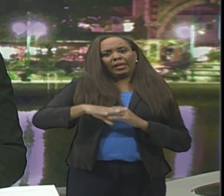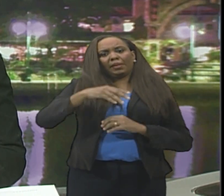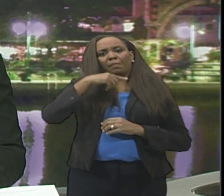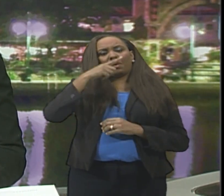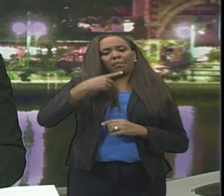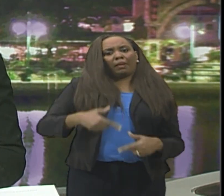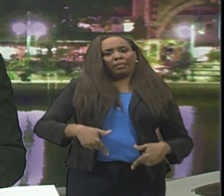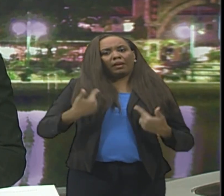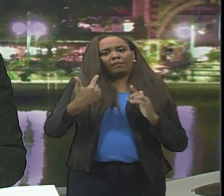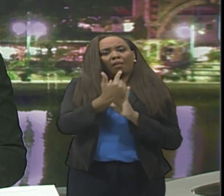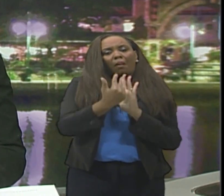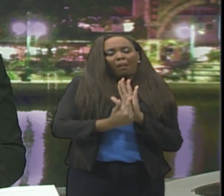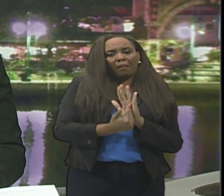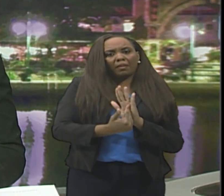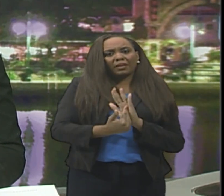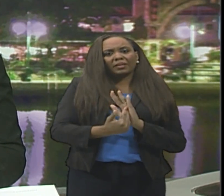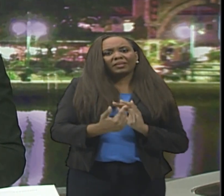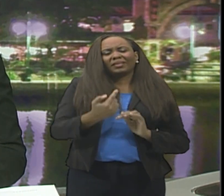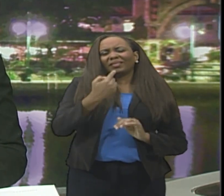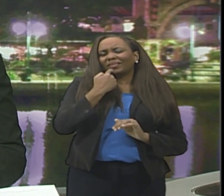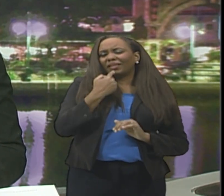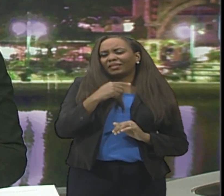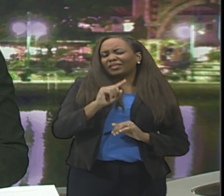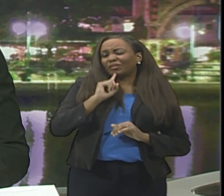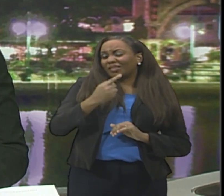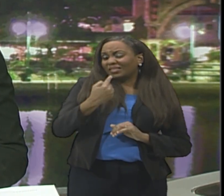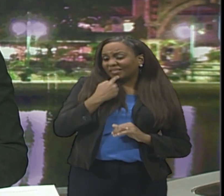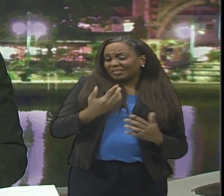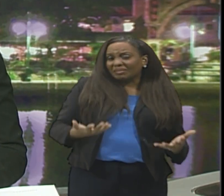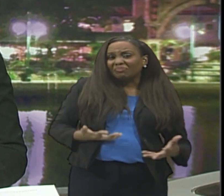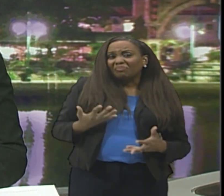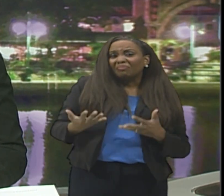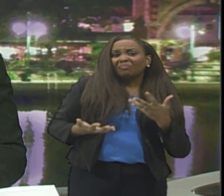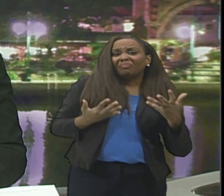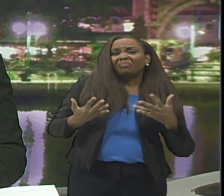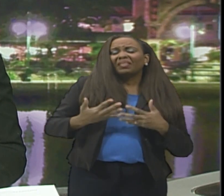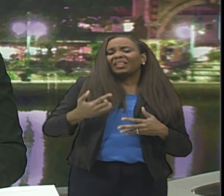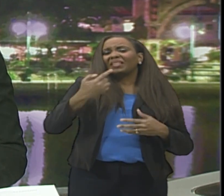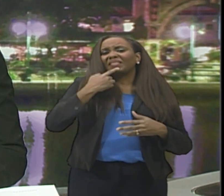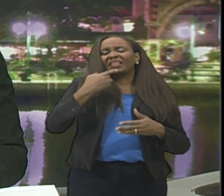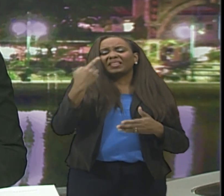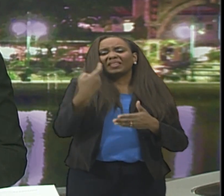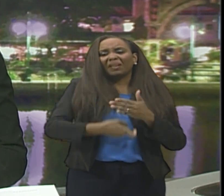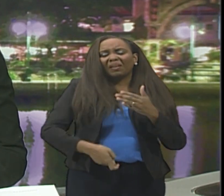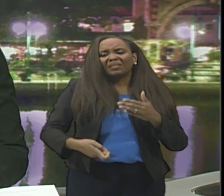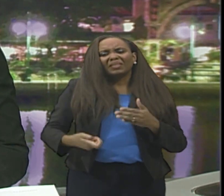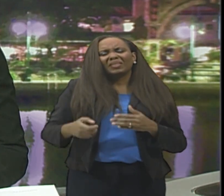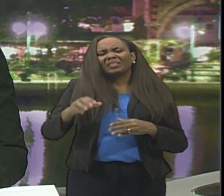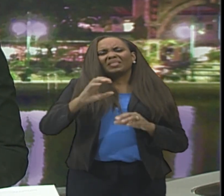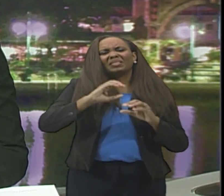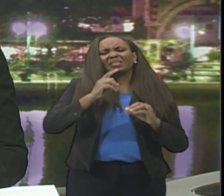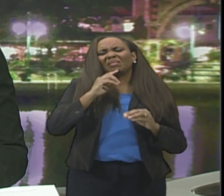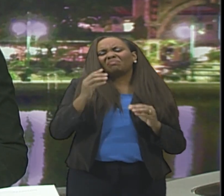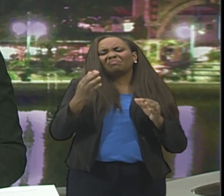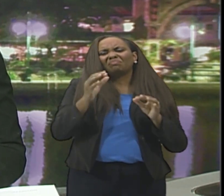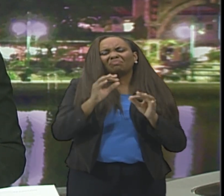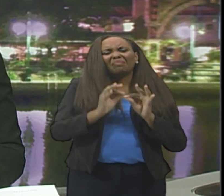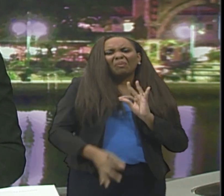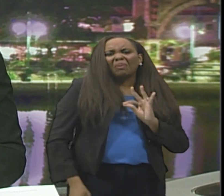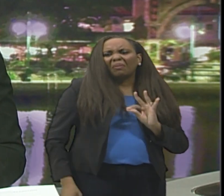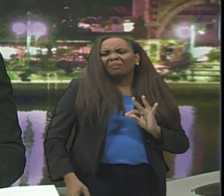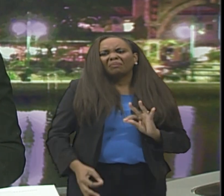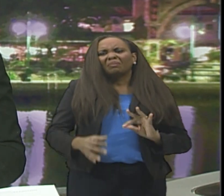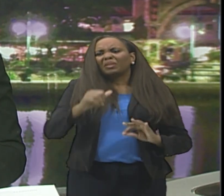He's questioned the seriousness of the new administration as he likened the fines to a slap on the wrist. He wants Barbados to